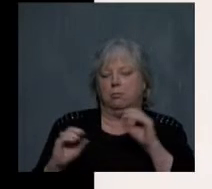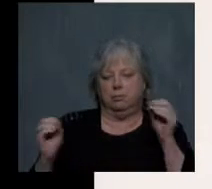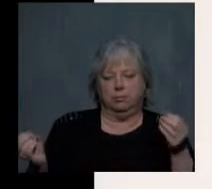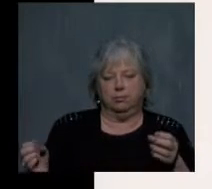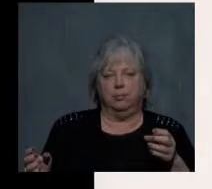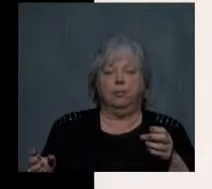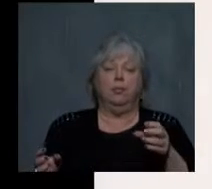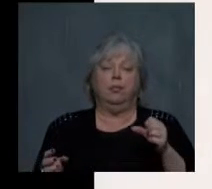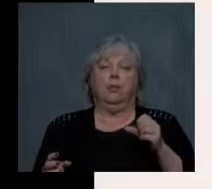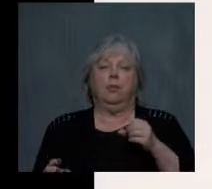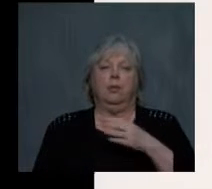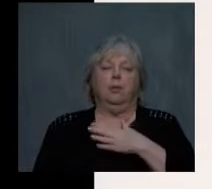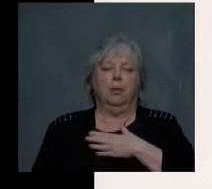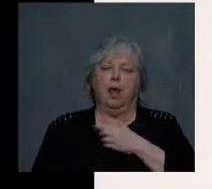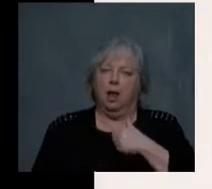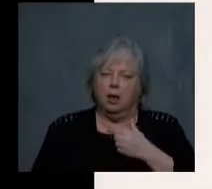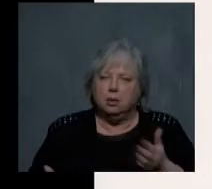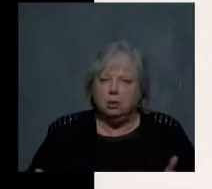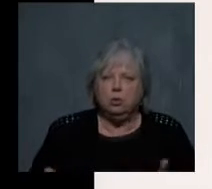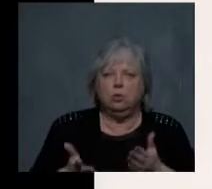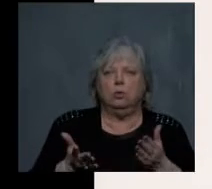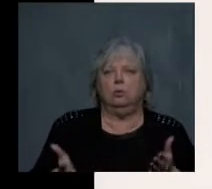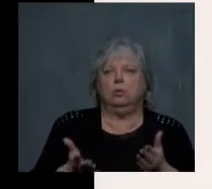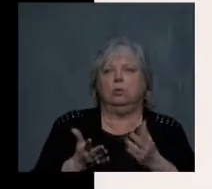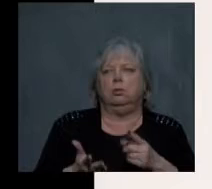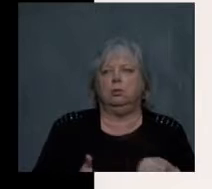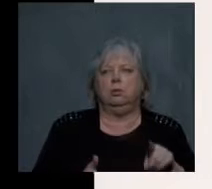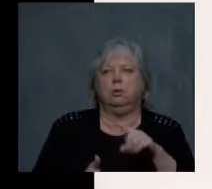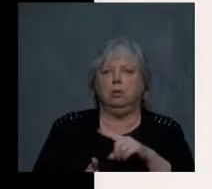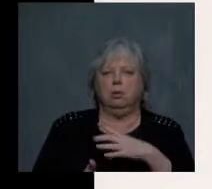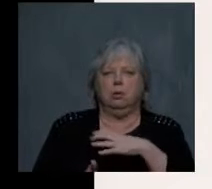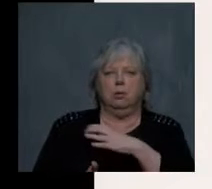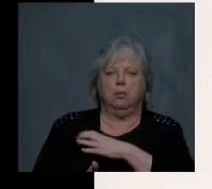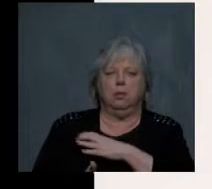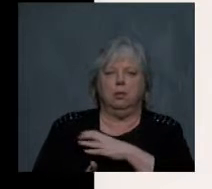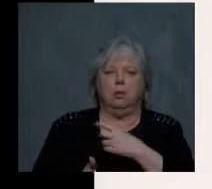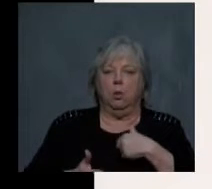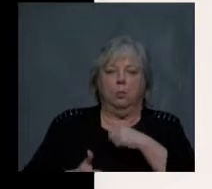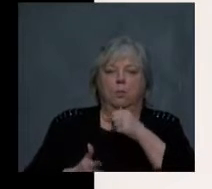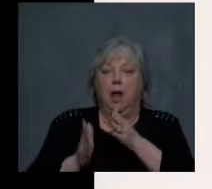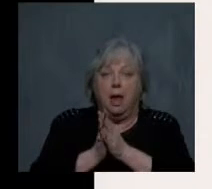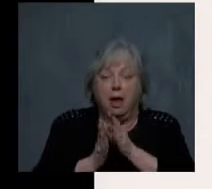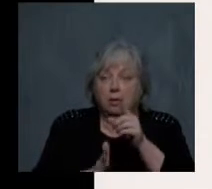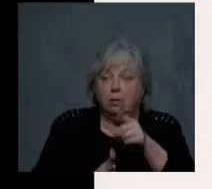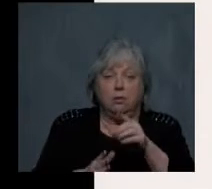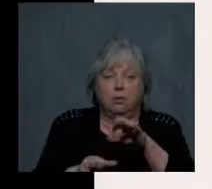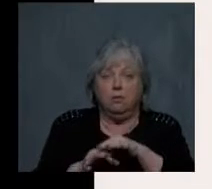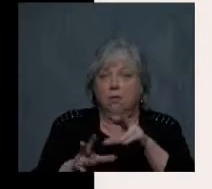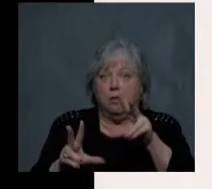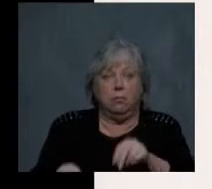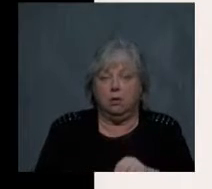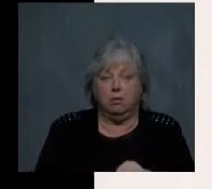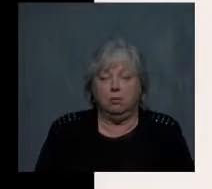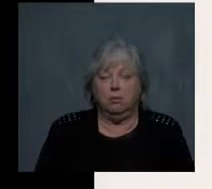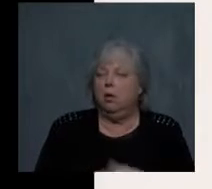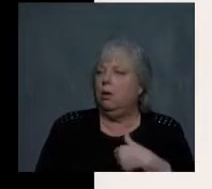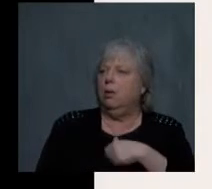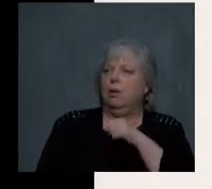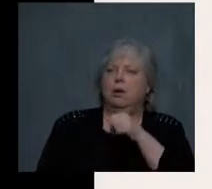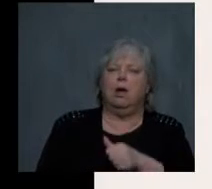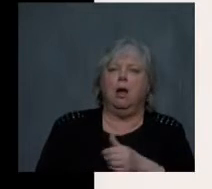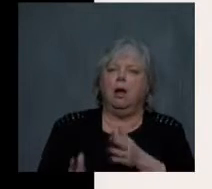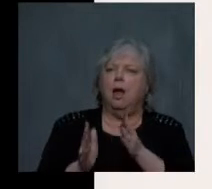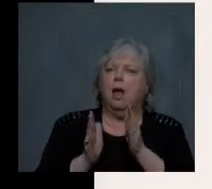So I encourage you, we're not asking you to vote no. We're not